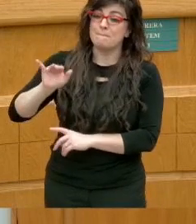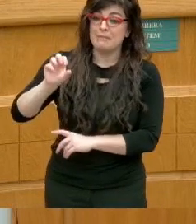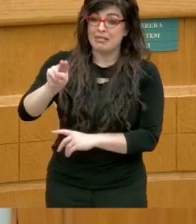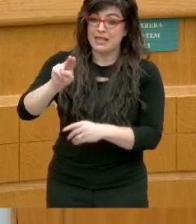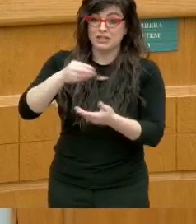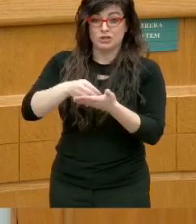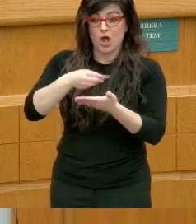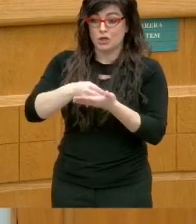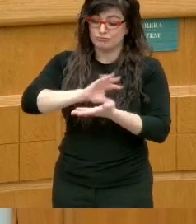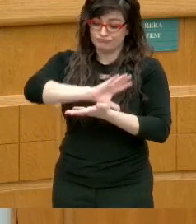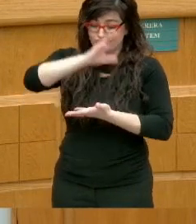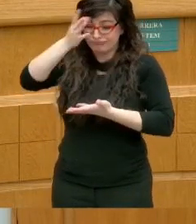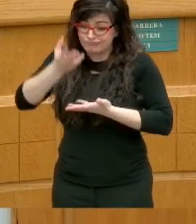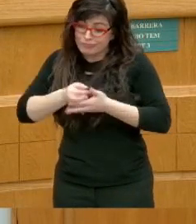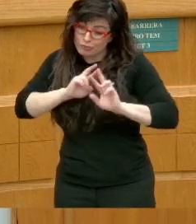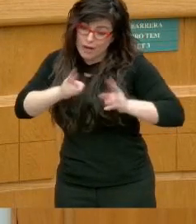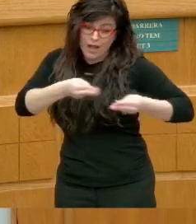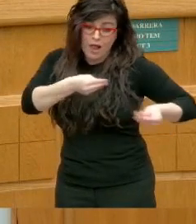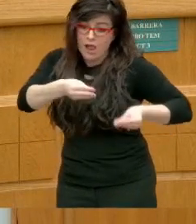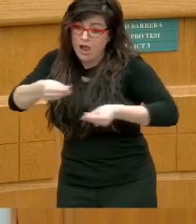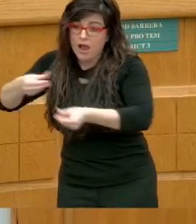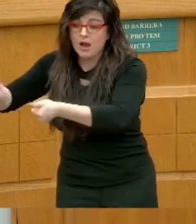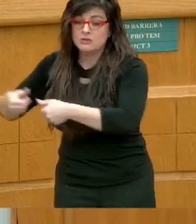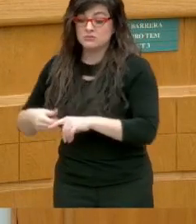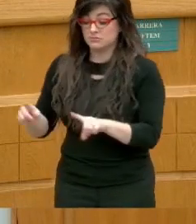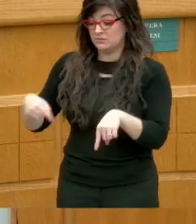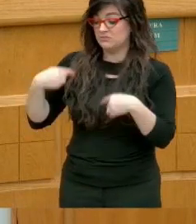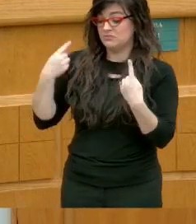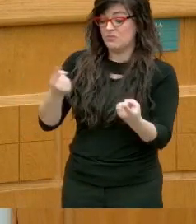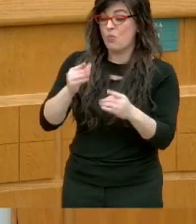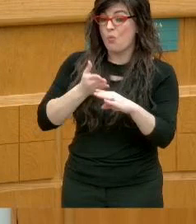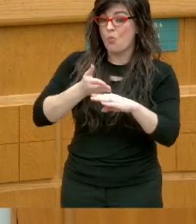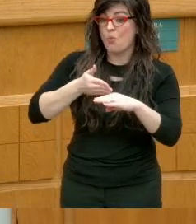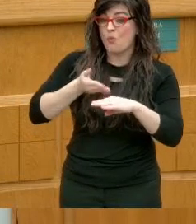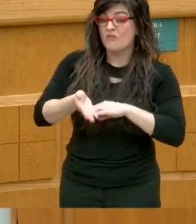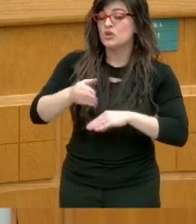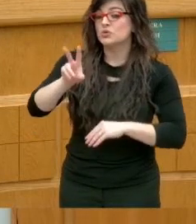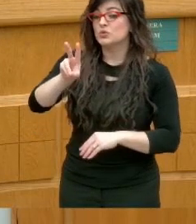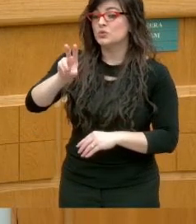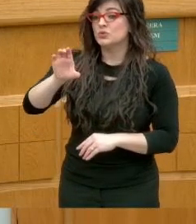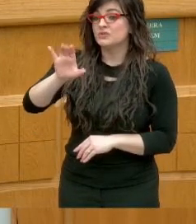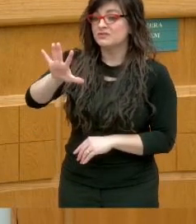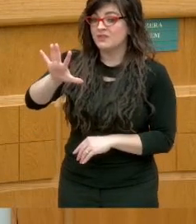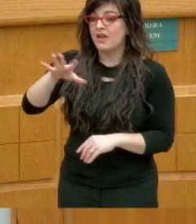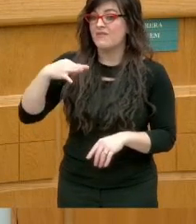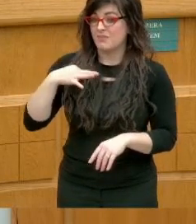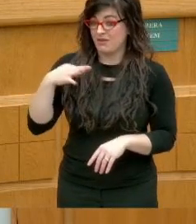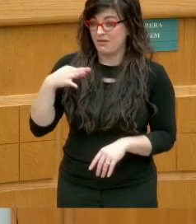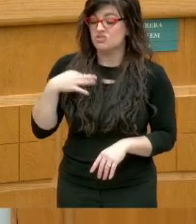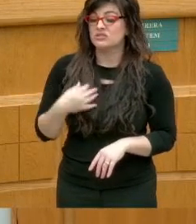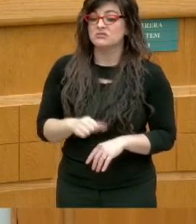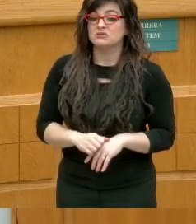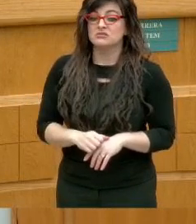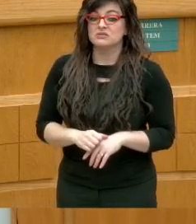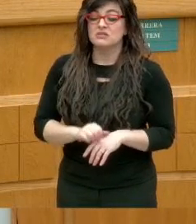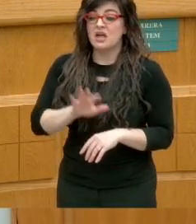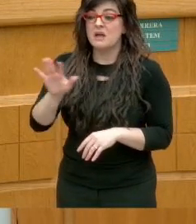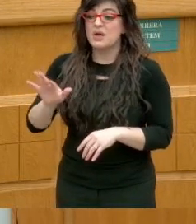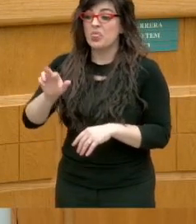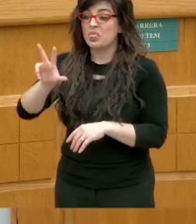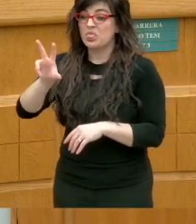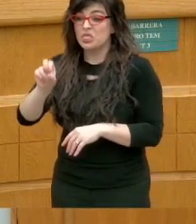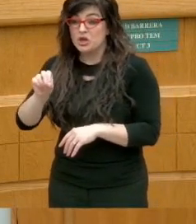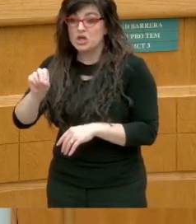date, this has only been a week, we've received over 205 applications, and about 30 households have